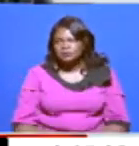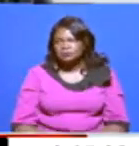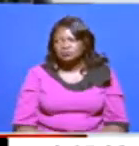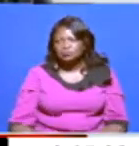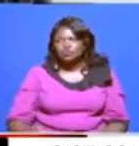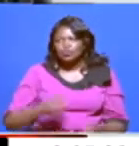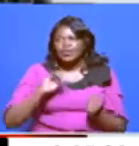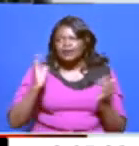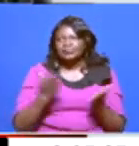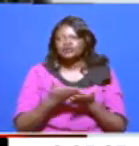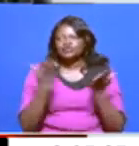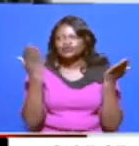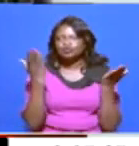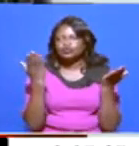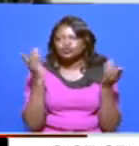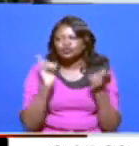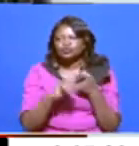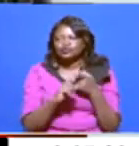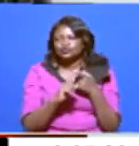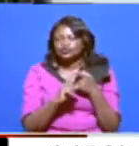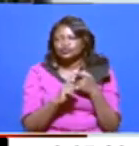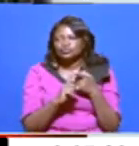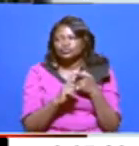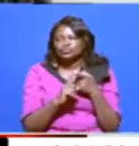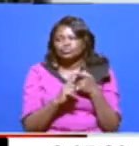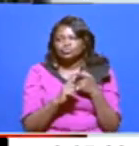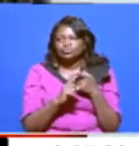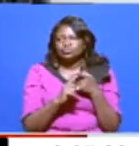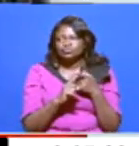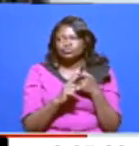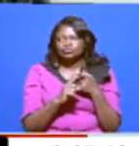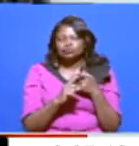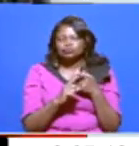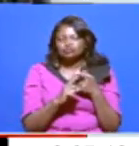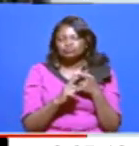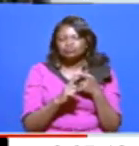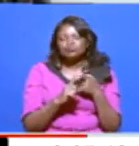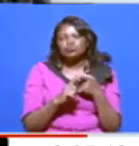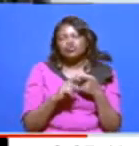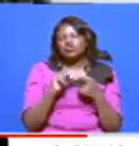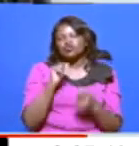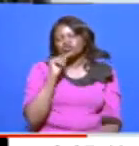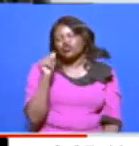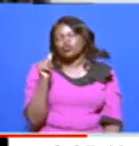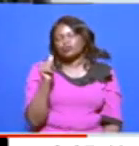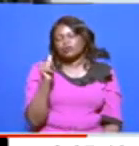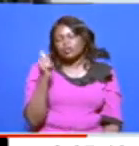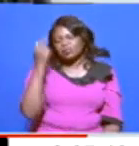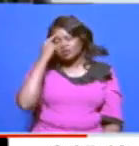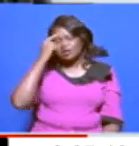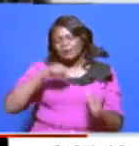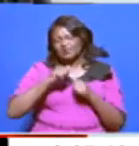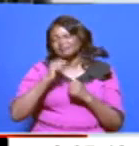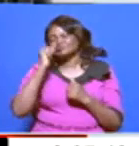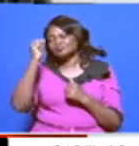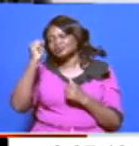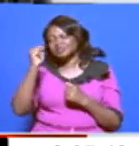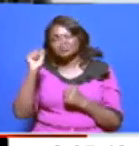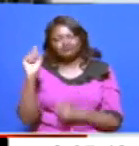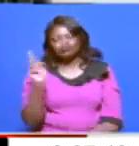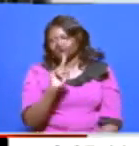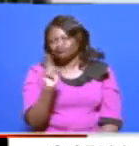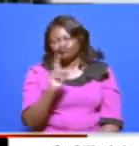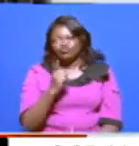you to not look at it with the typical political exuberance,